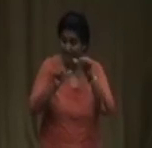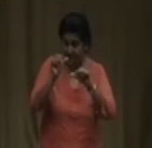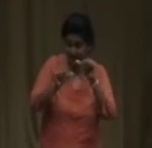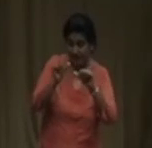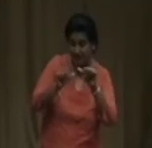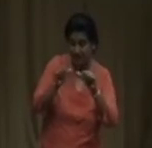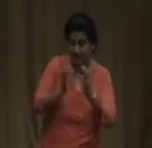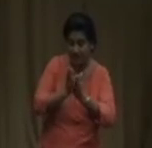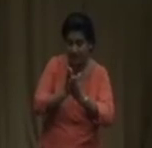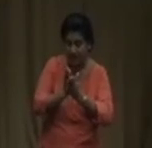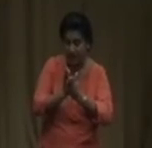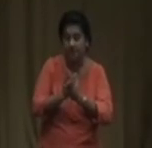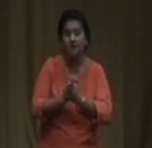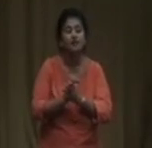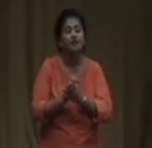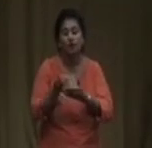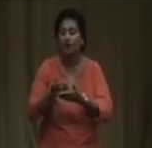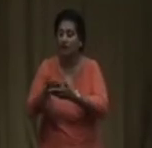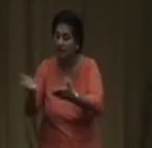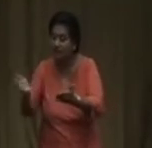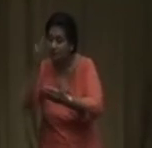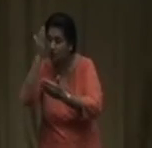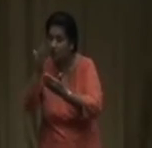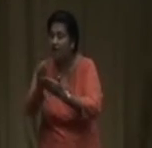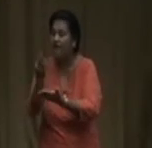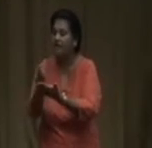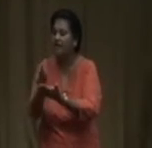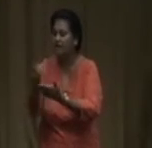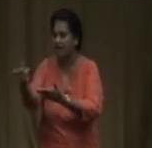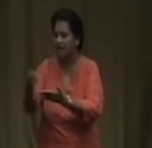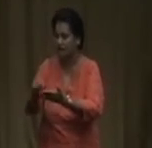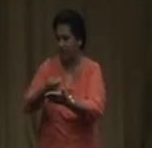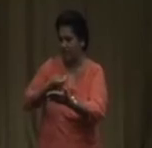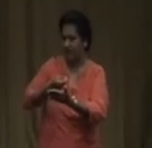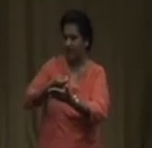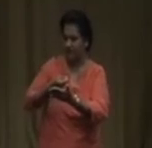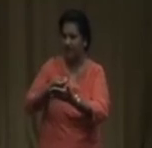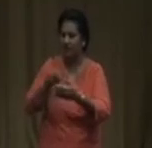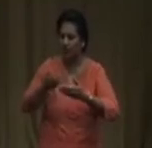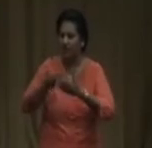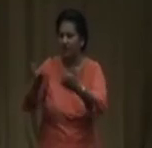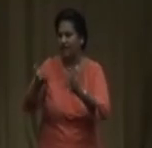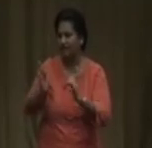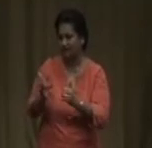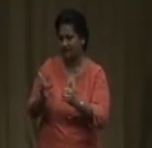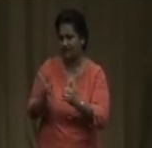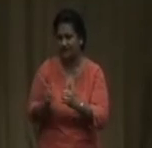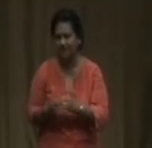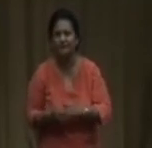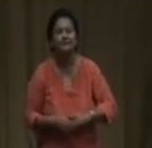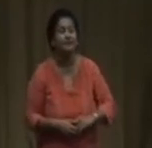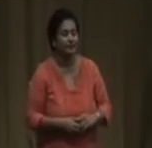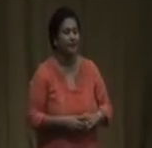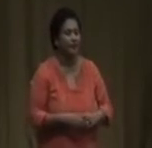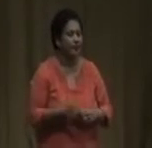credentialing services are offered to learners on a fee-for-service basis, which enables us to provide learning